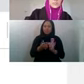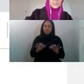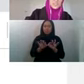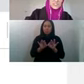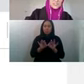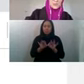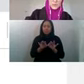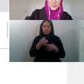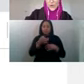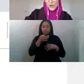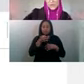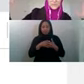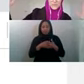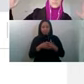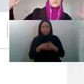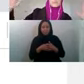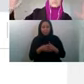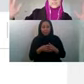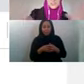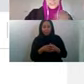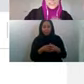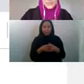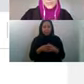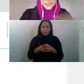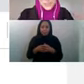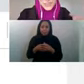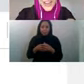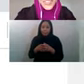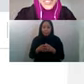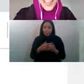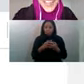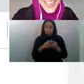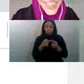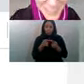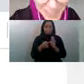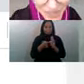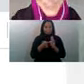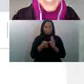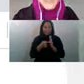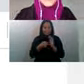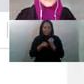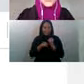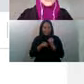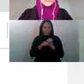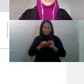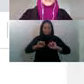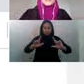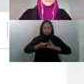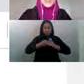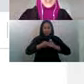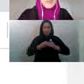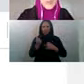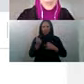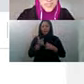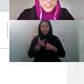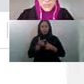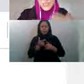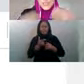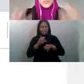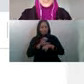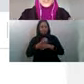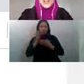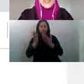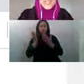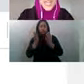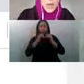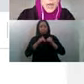was tweeted by JK Rowling, all five backup servers on our site completely crashed. And it was a really incredible time because she had brought